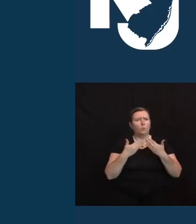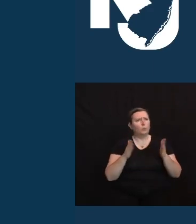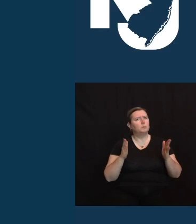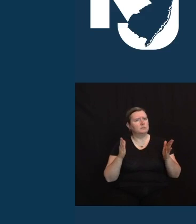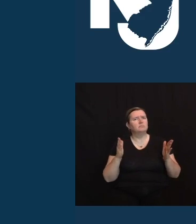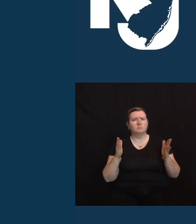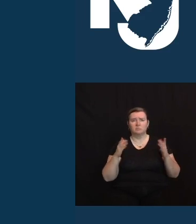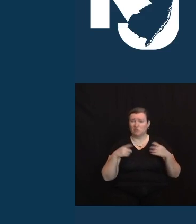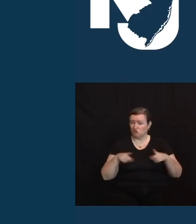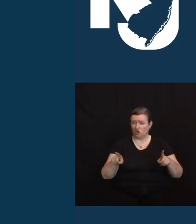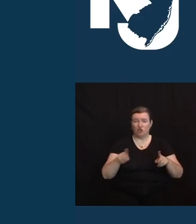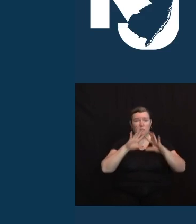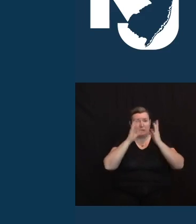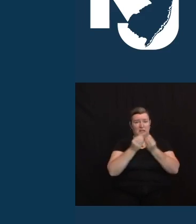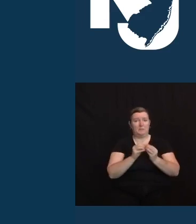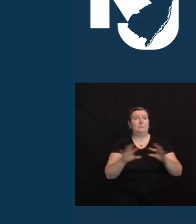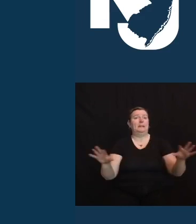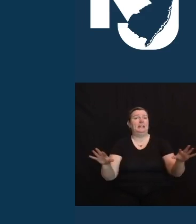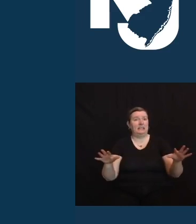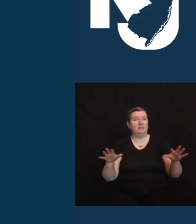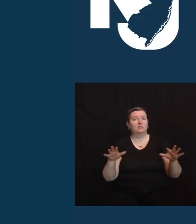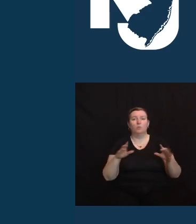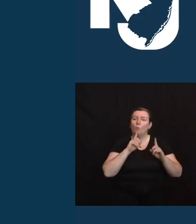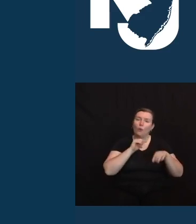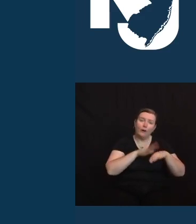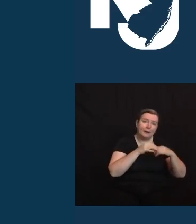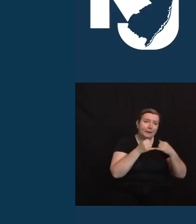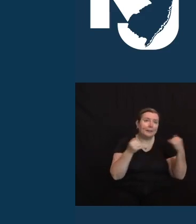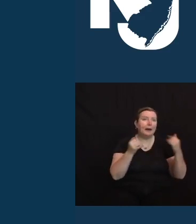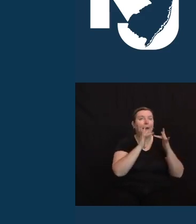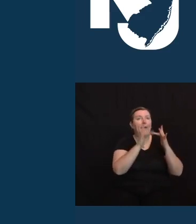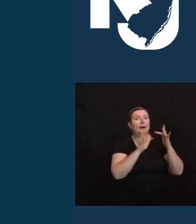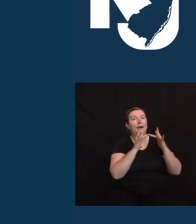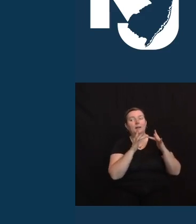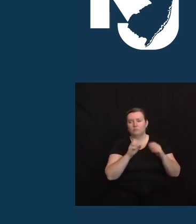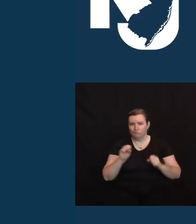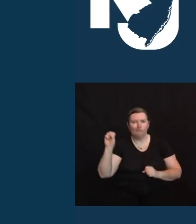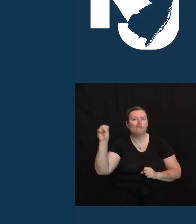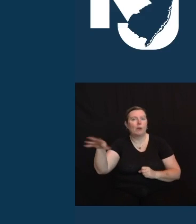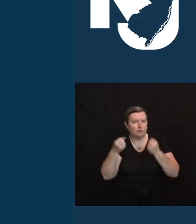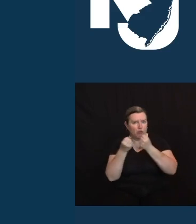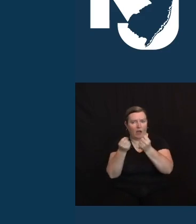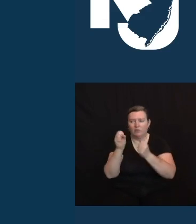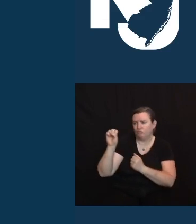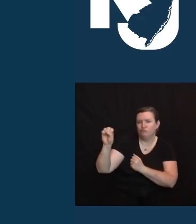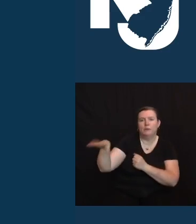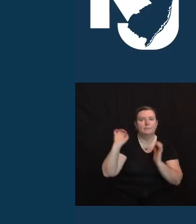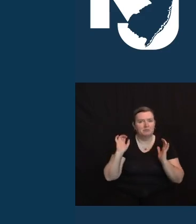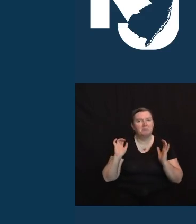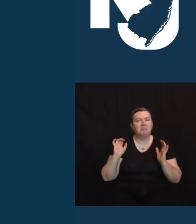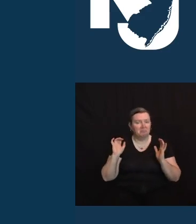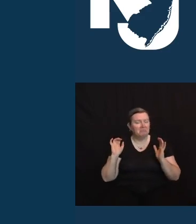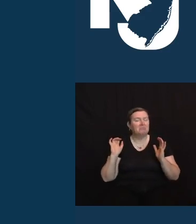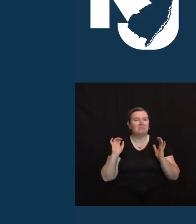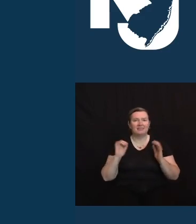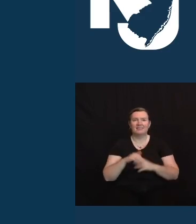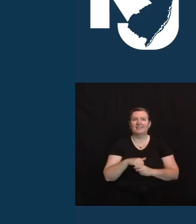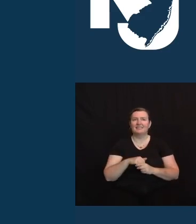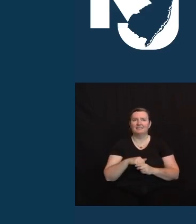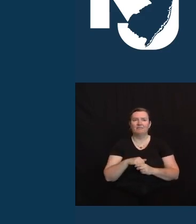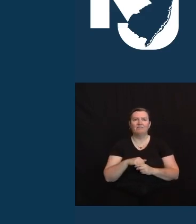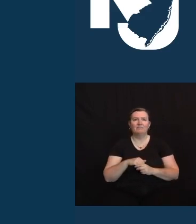fulfilling online orders and doing curbside pickup when feasible, but their ability to remain open was always